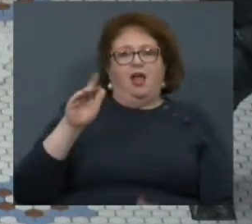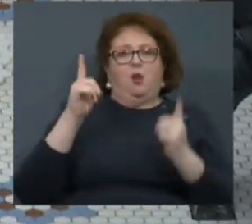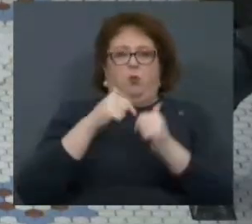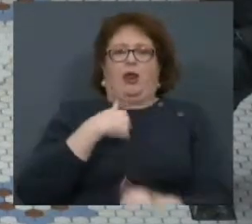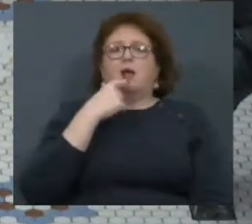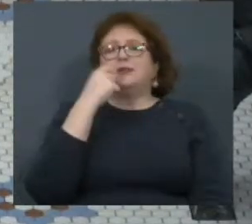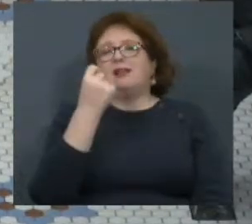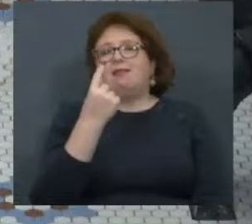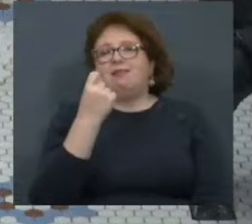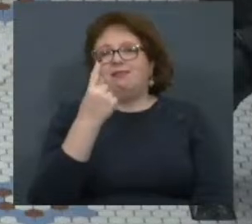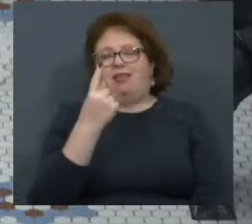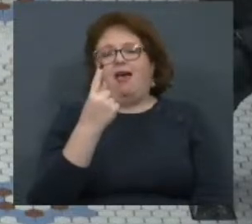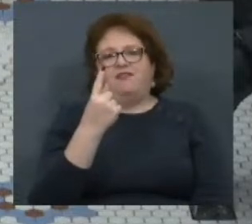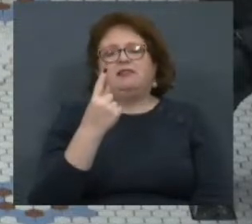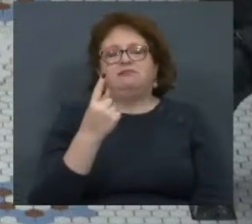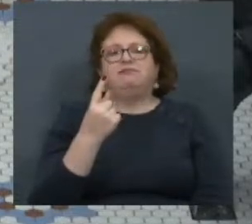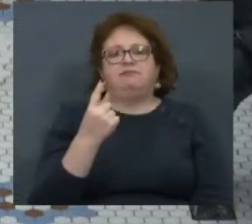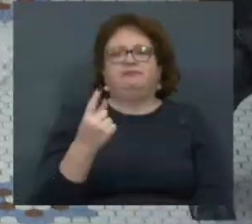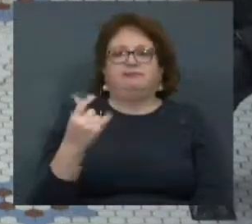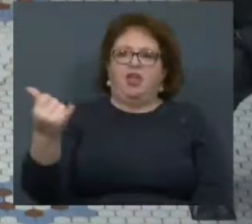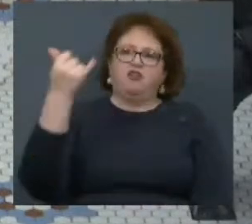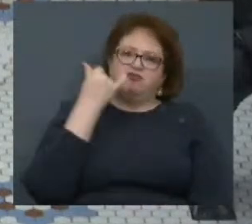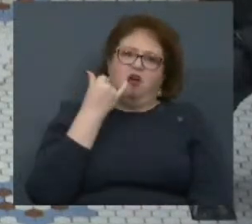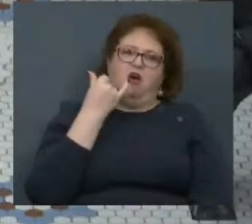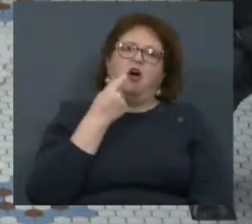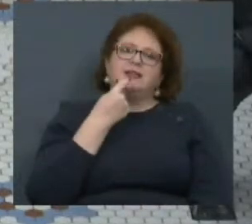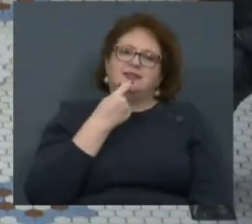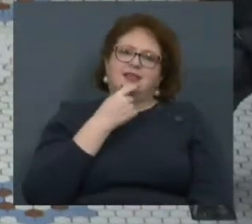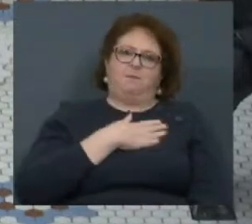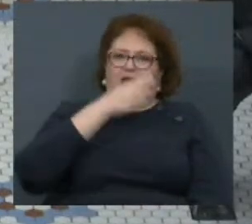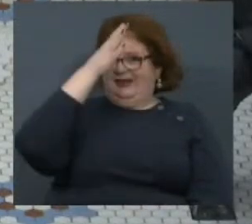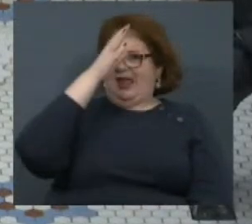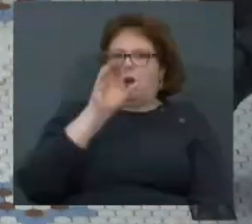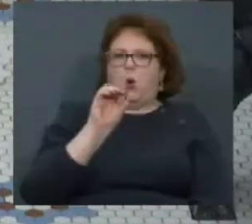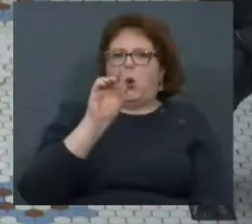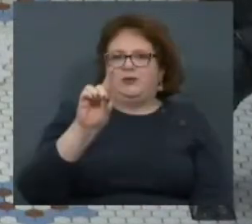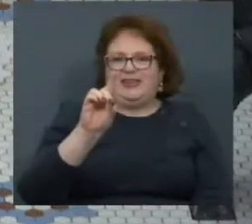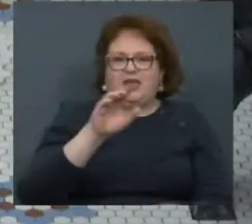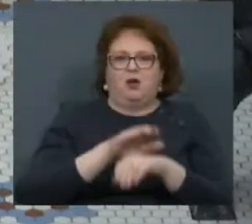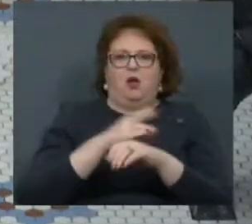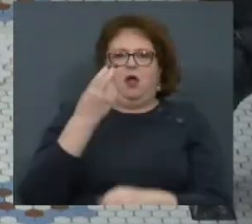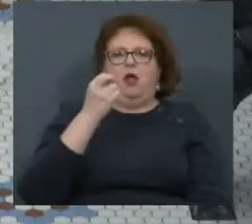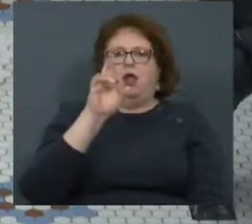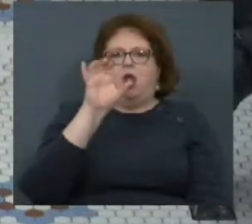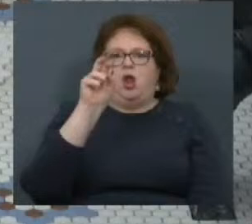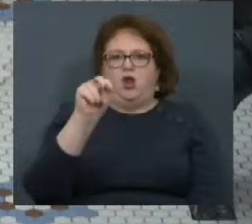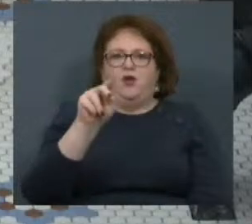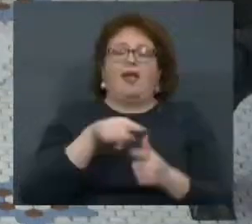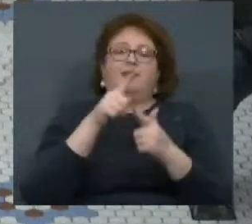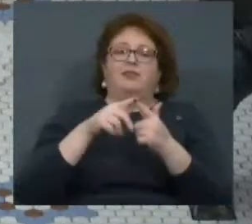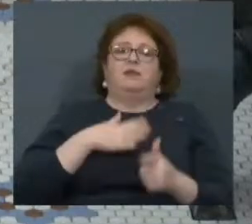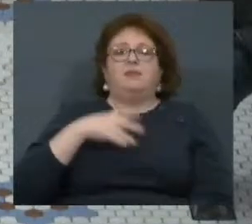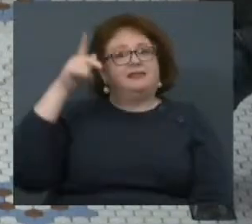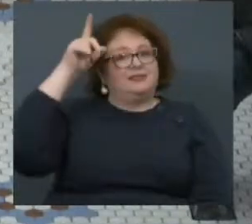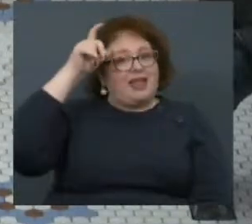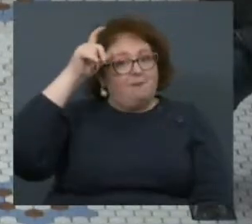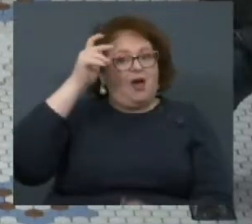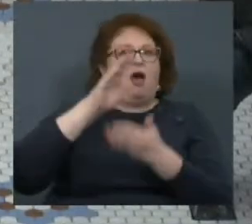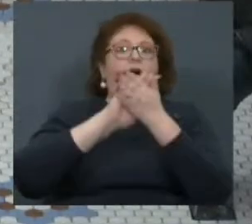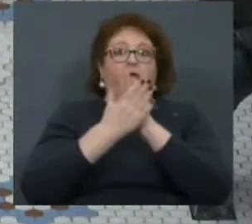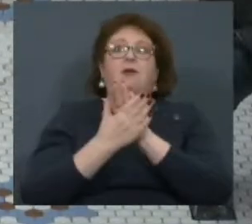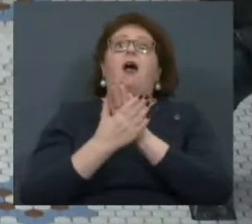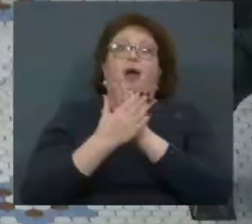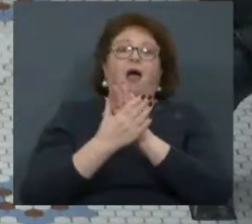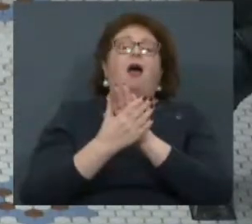was 11 because he OD'd on heroin. I was lucky to get a stepfather who was a sharecropper out in the rural part of the state, but there was little to